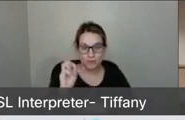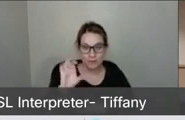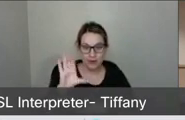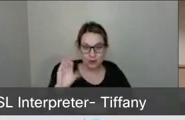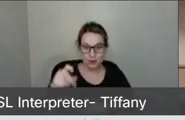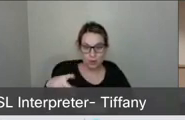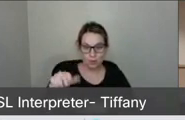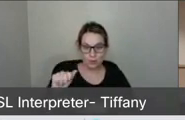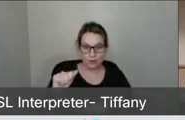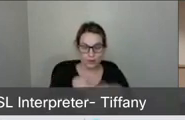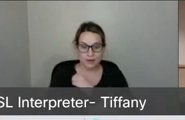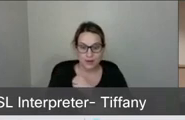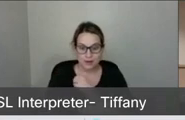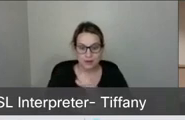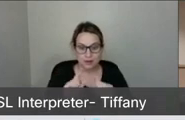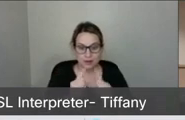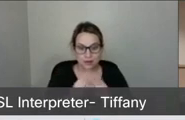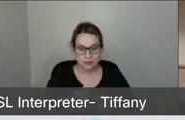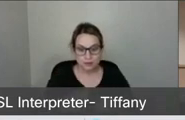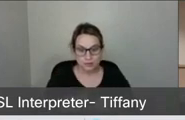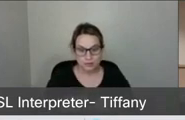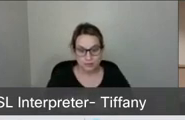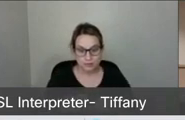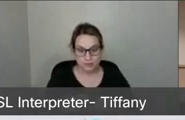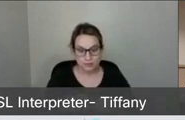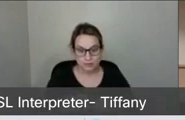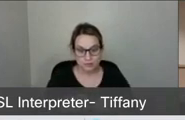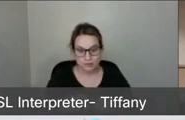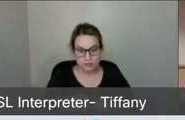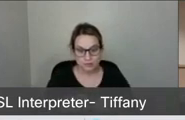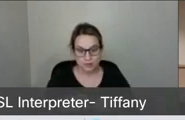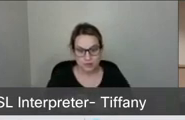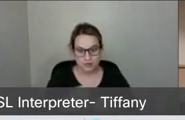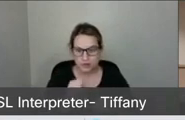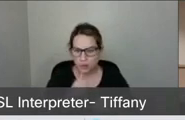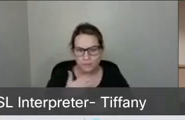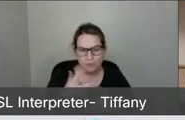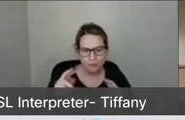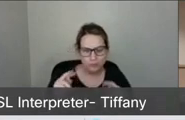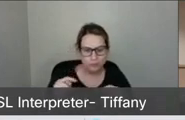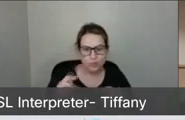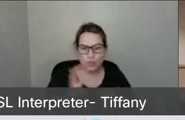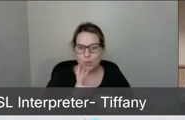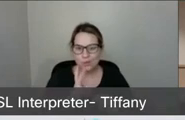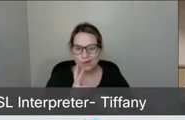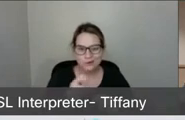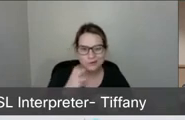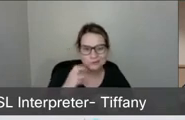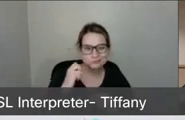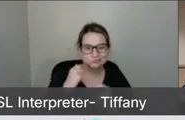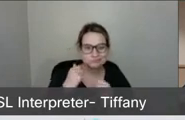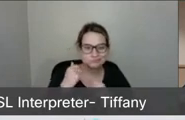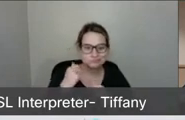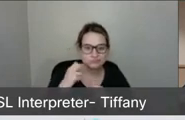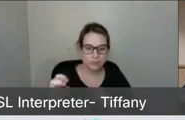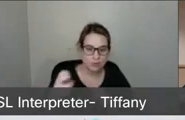based districts out here. 2 issues that aren't really partisan: water and transportation. Not only